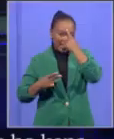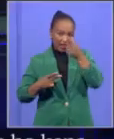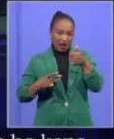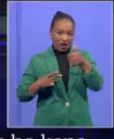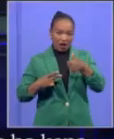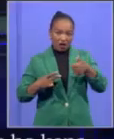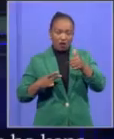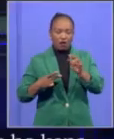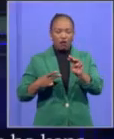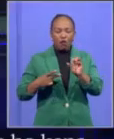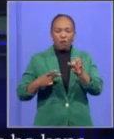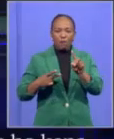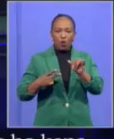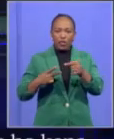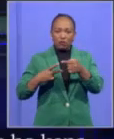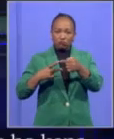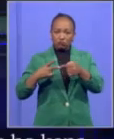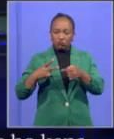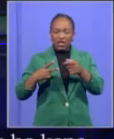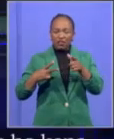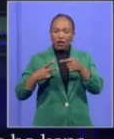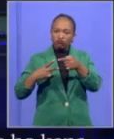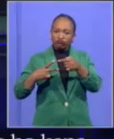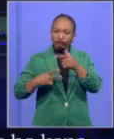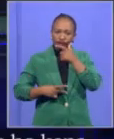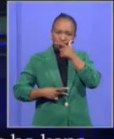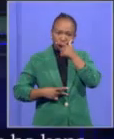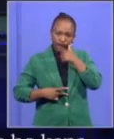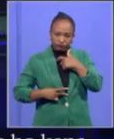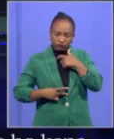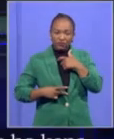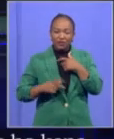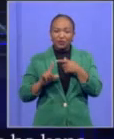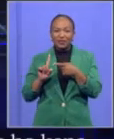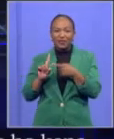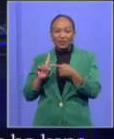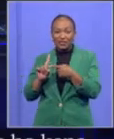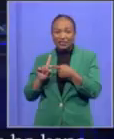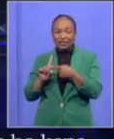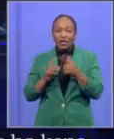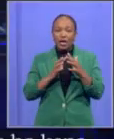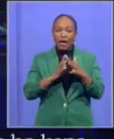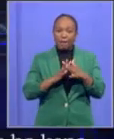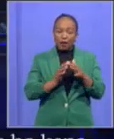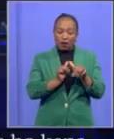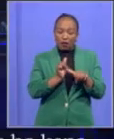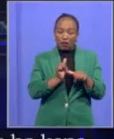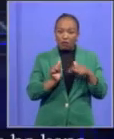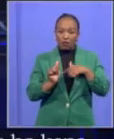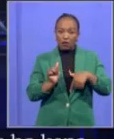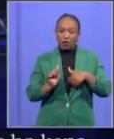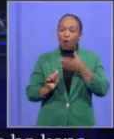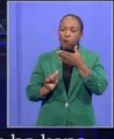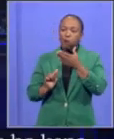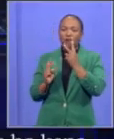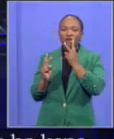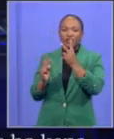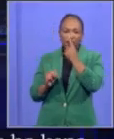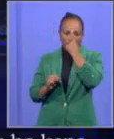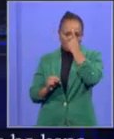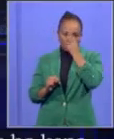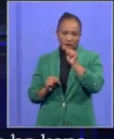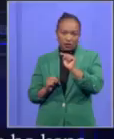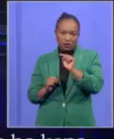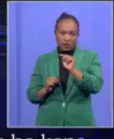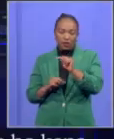sarelwa ka morao hlokahala Mopapa Francis. Vance o letong la semmuso naheng ya India. Ho sa le jwalo mongodi ya moholo wa mokgatlo wa matjhaba